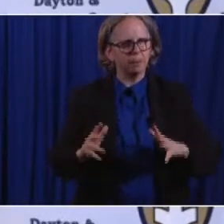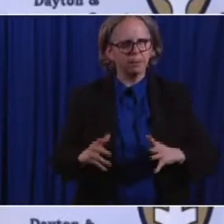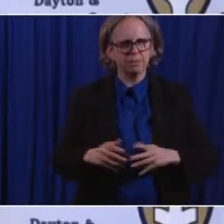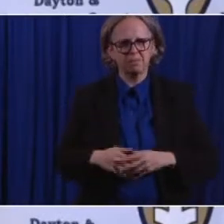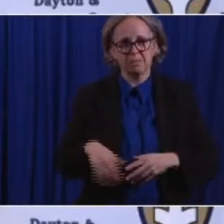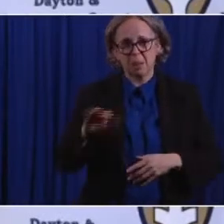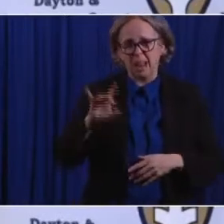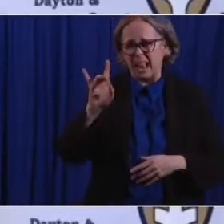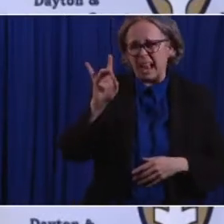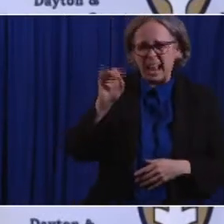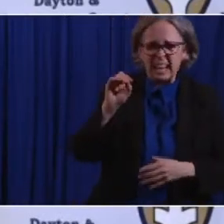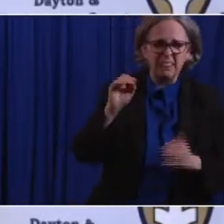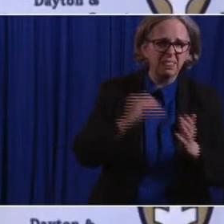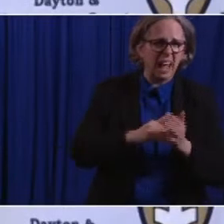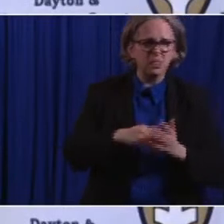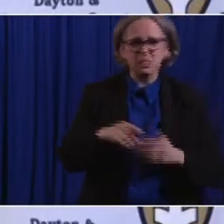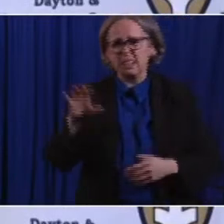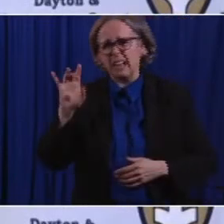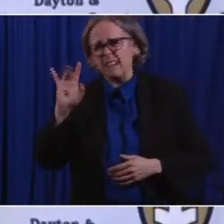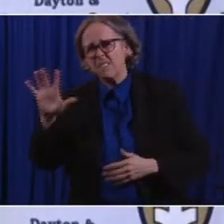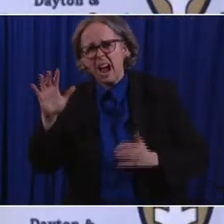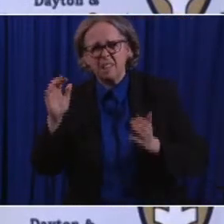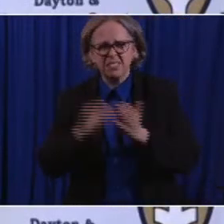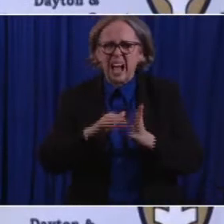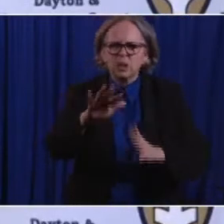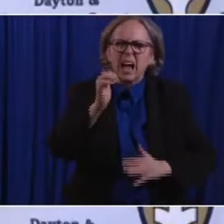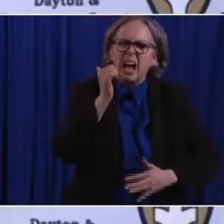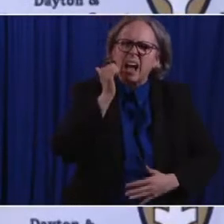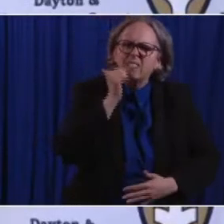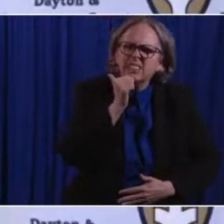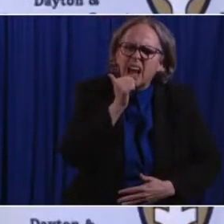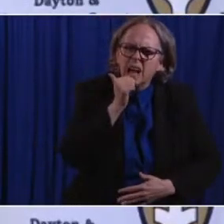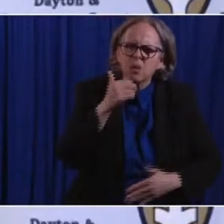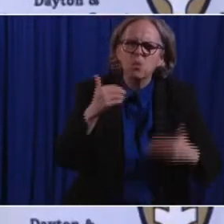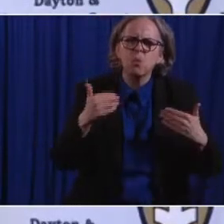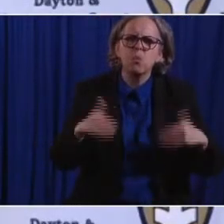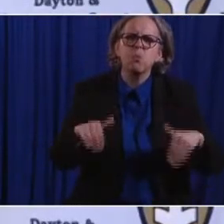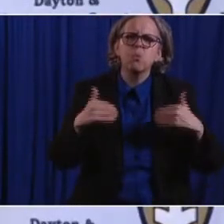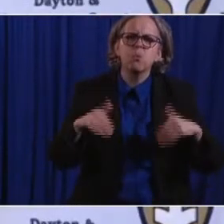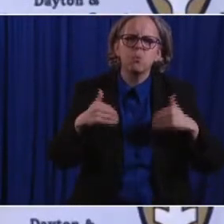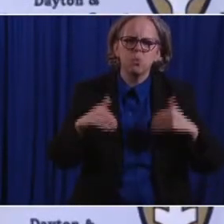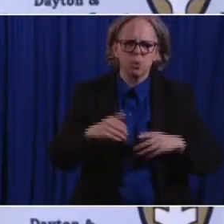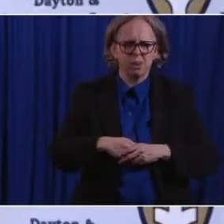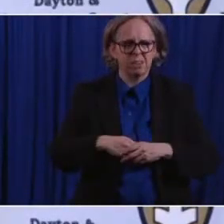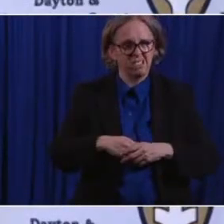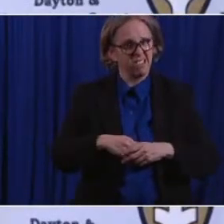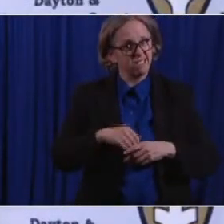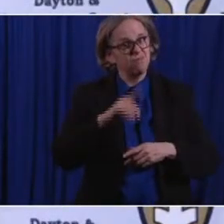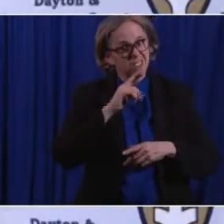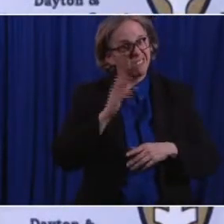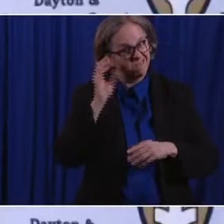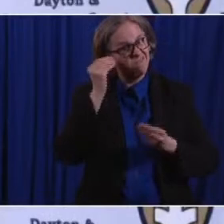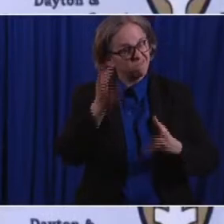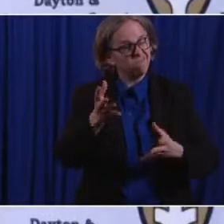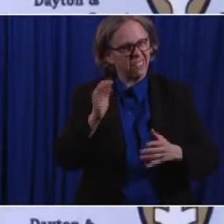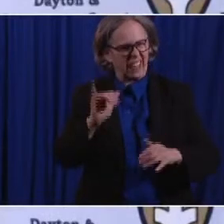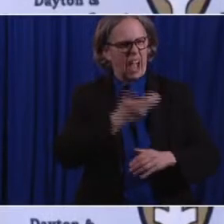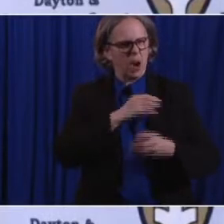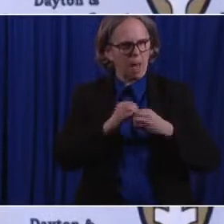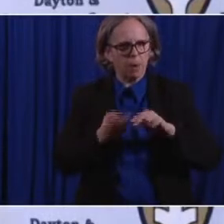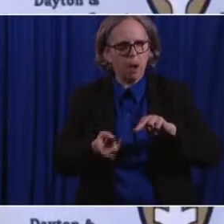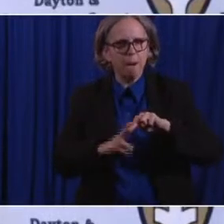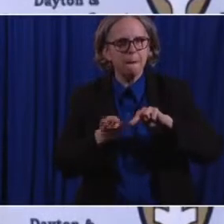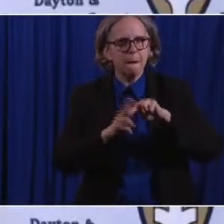85,000 many days. And we think that will, those numbers are going to continue. So every single